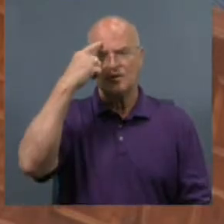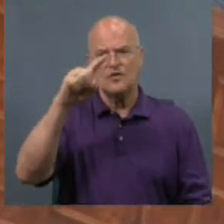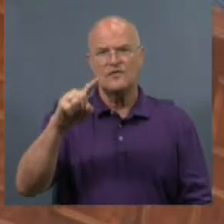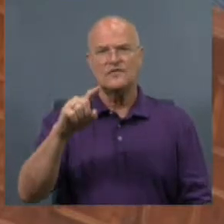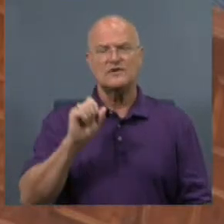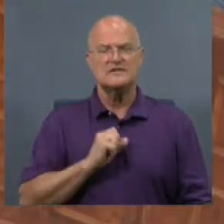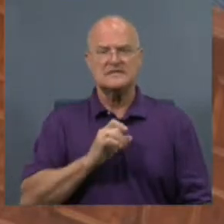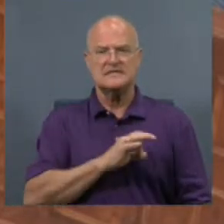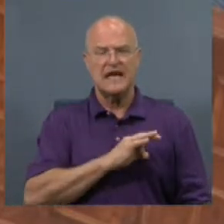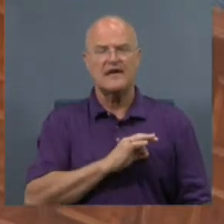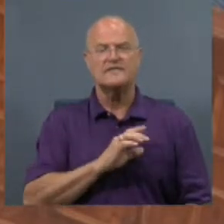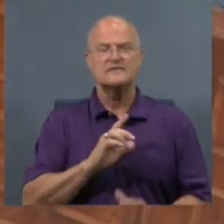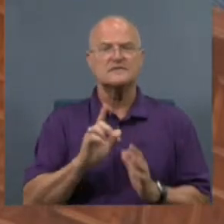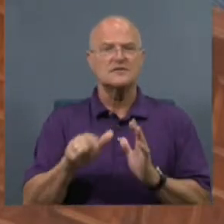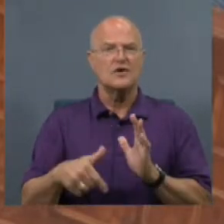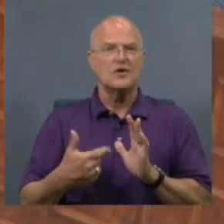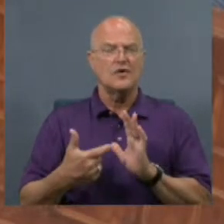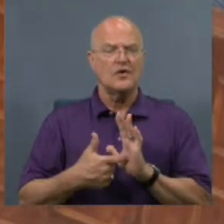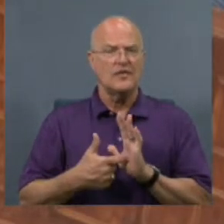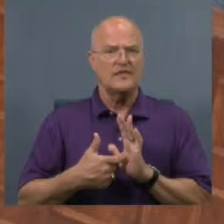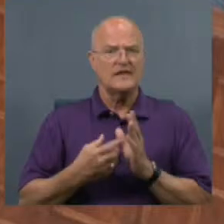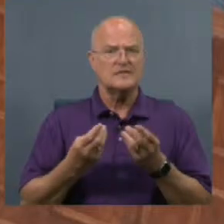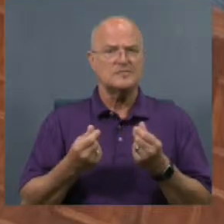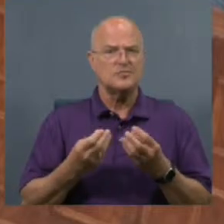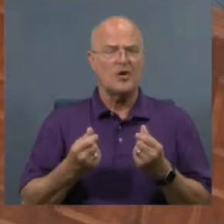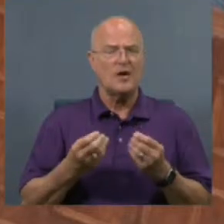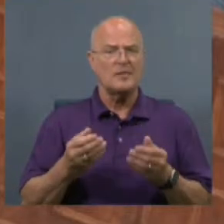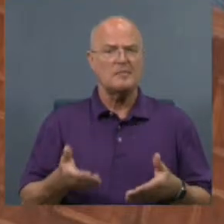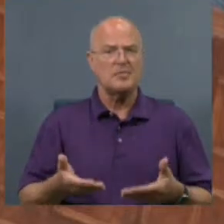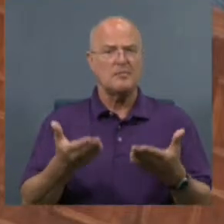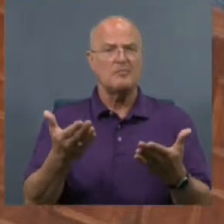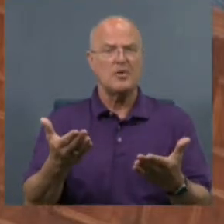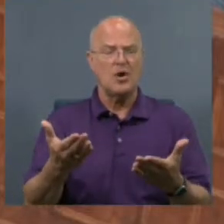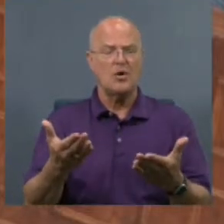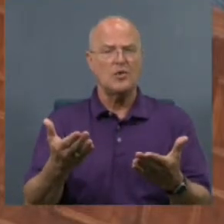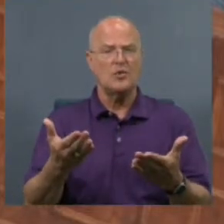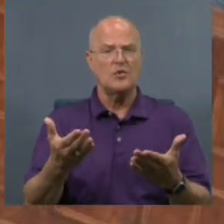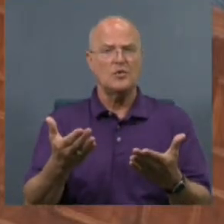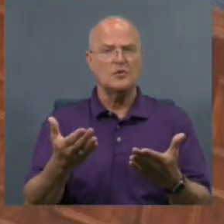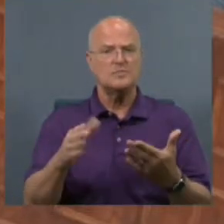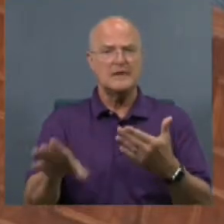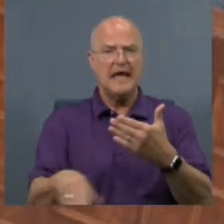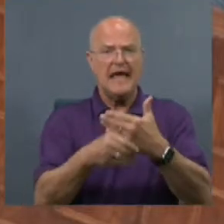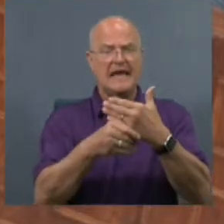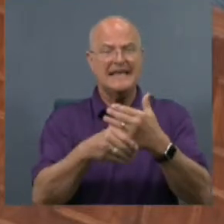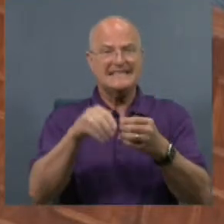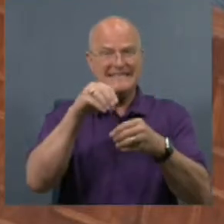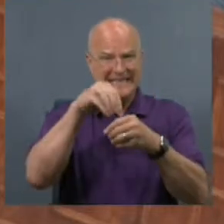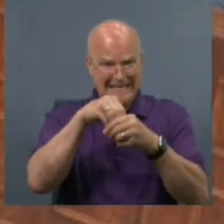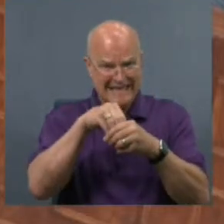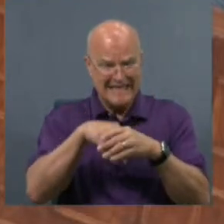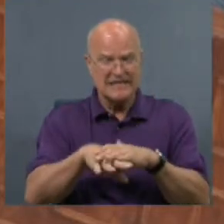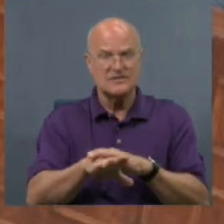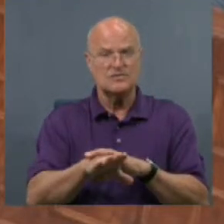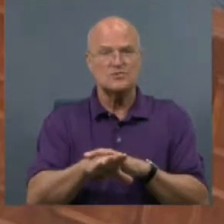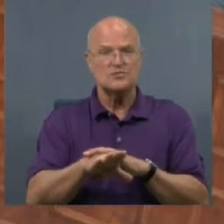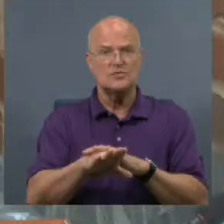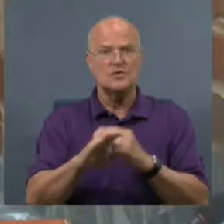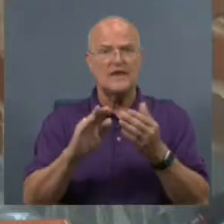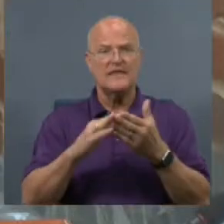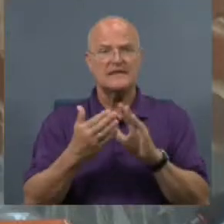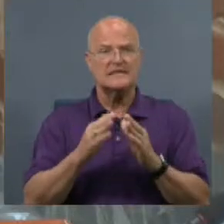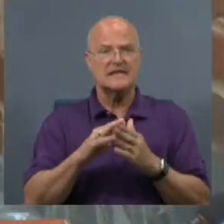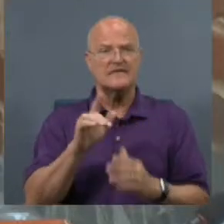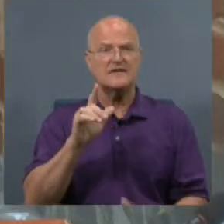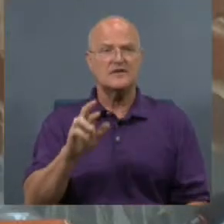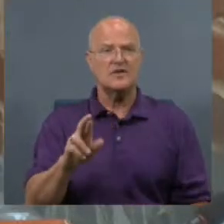for staff. So this property is being proposed to be annexed into the city of